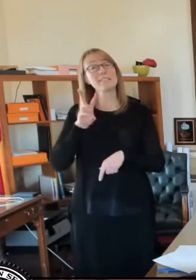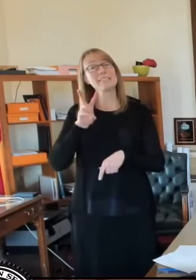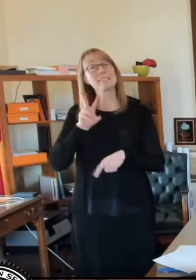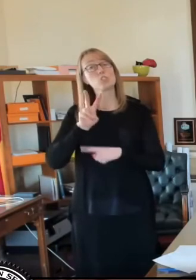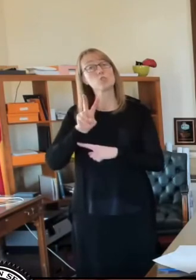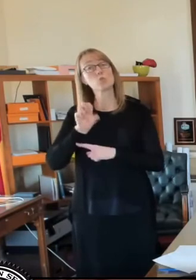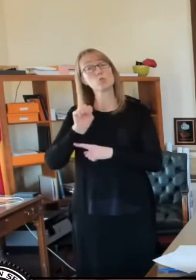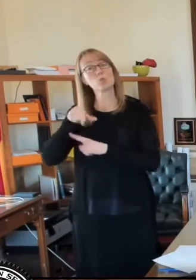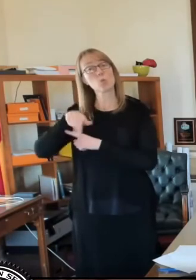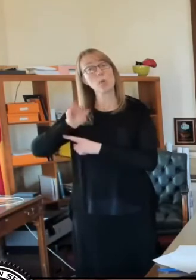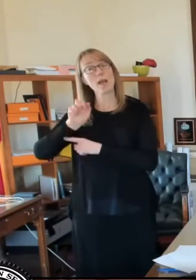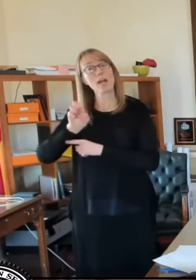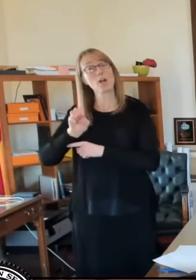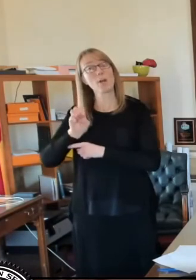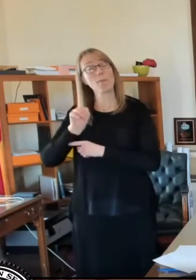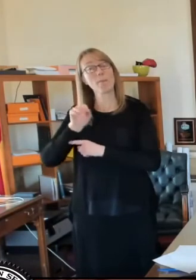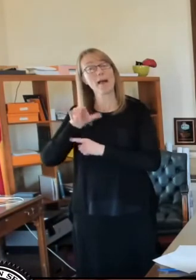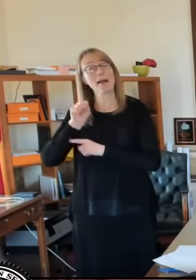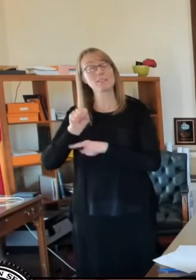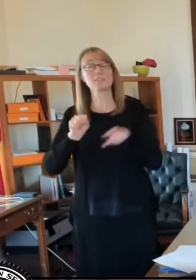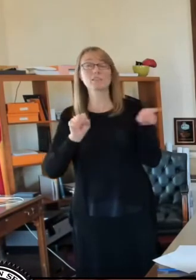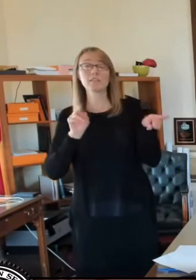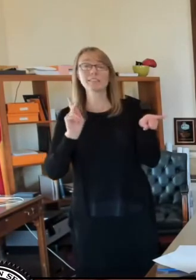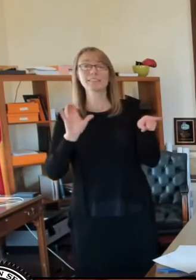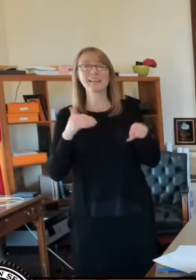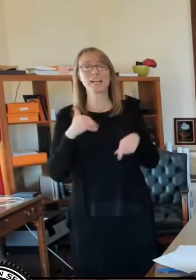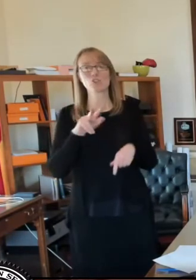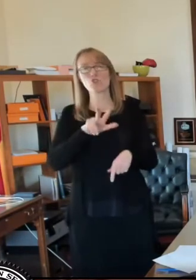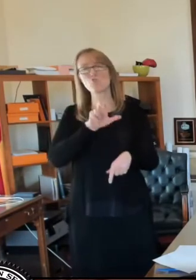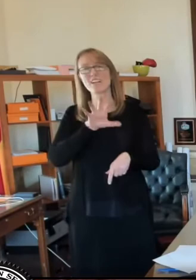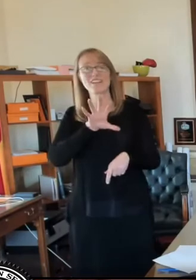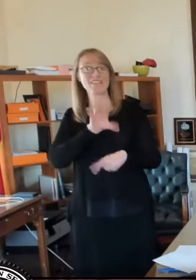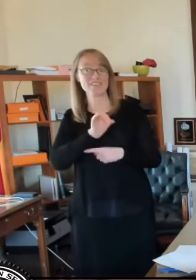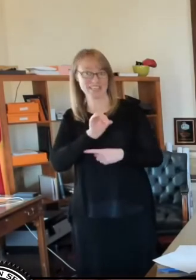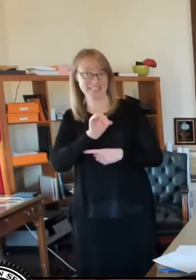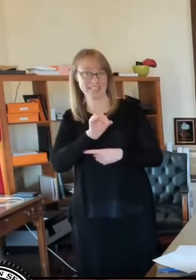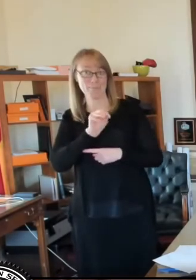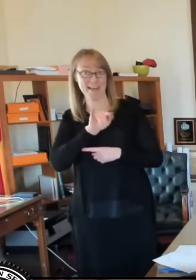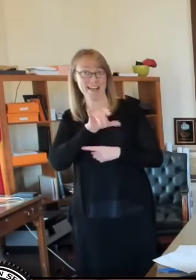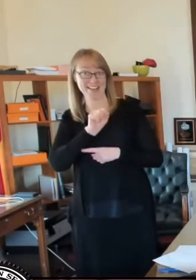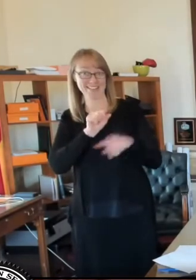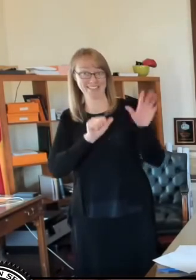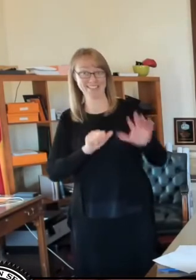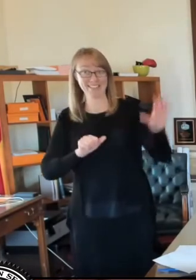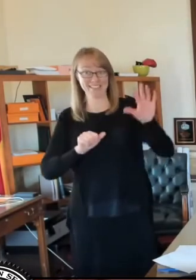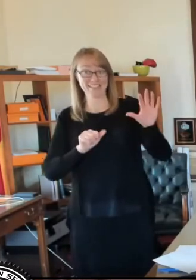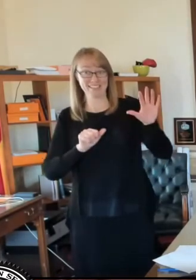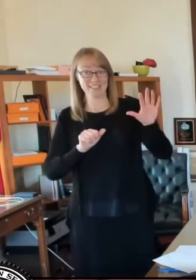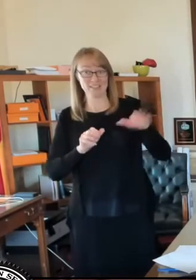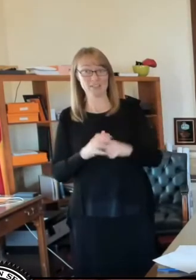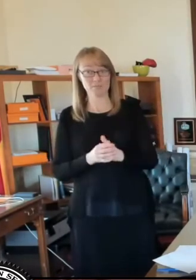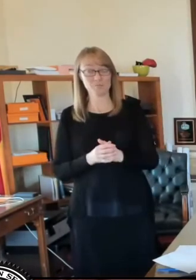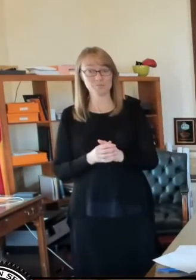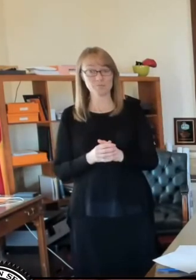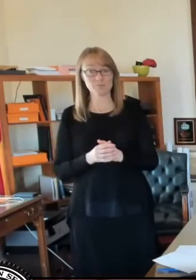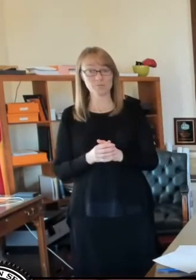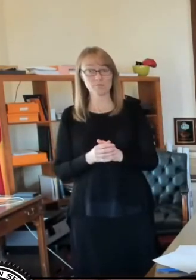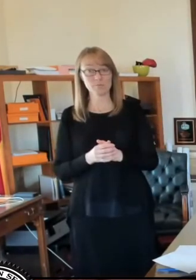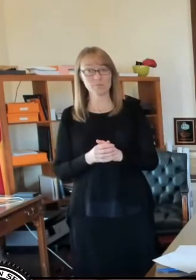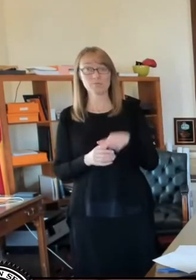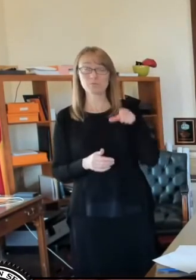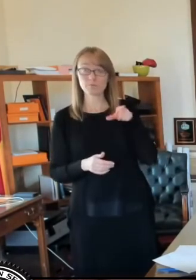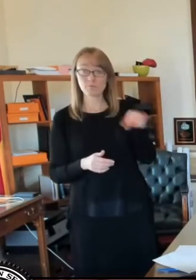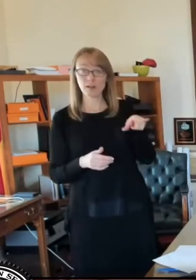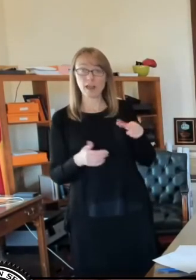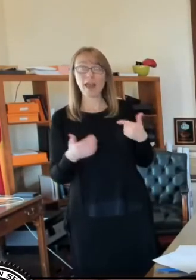miles. Kansas City has 350, give or take. So Kansas City's much more spread out. Kansas City has more